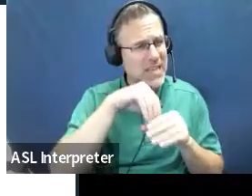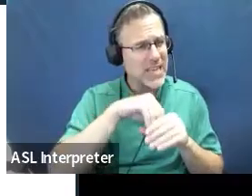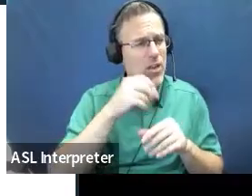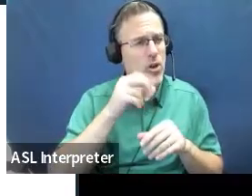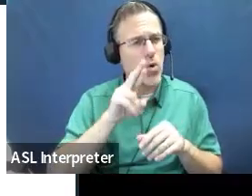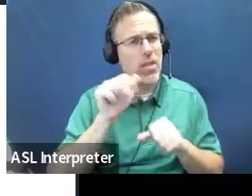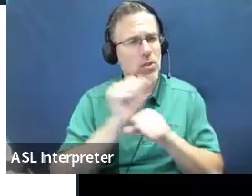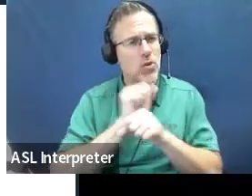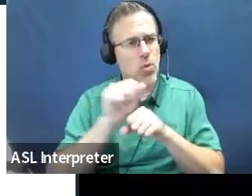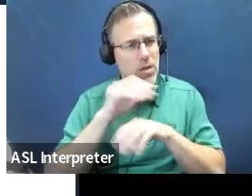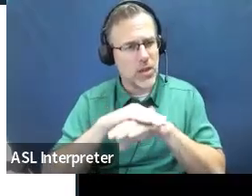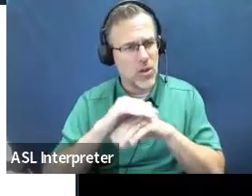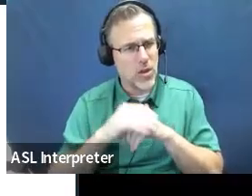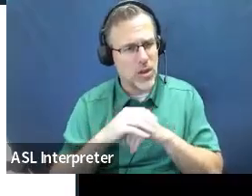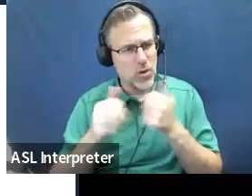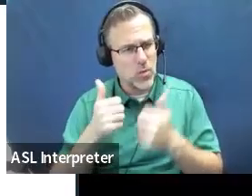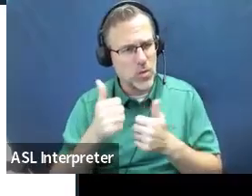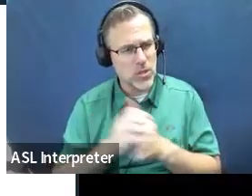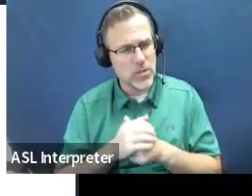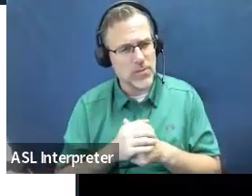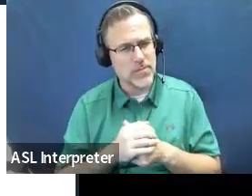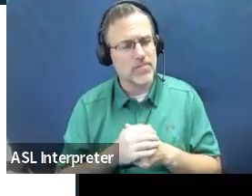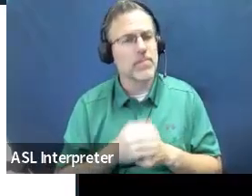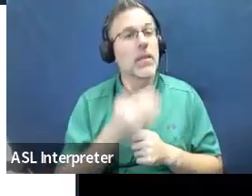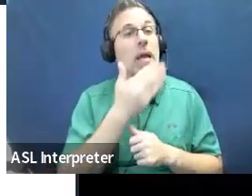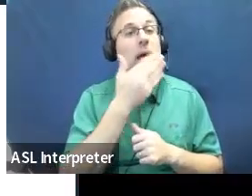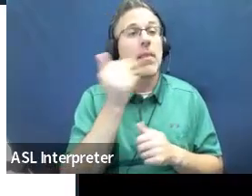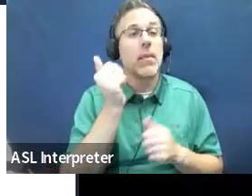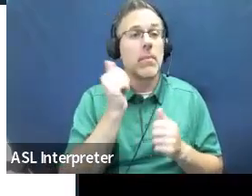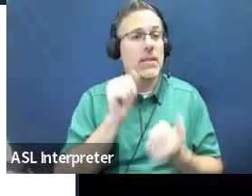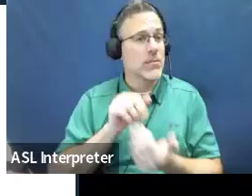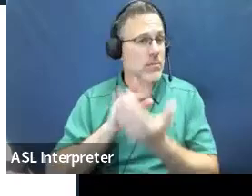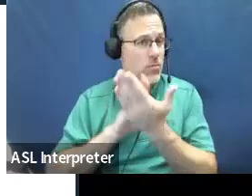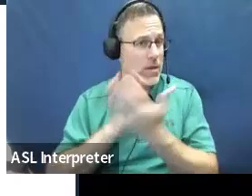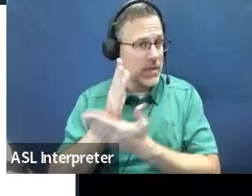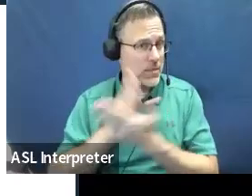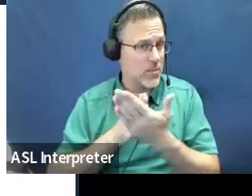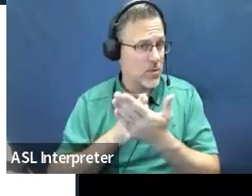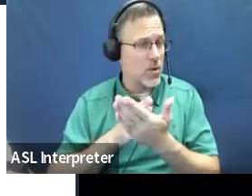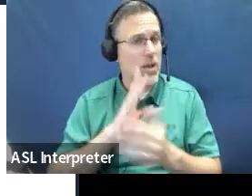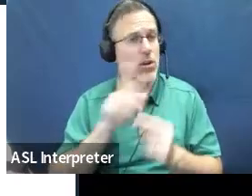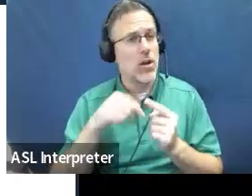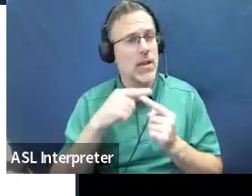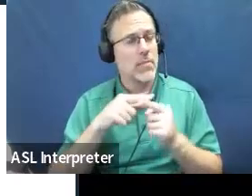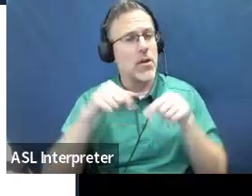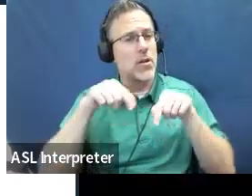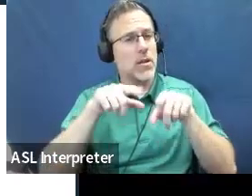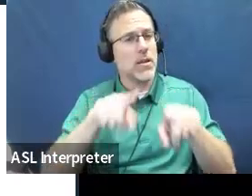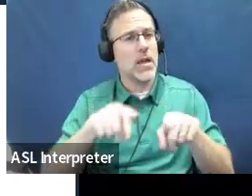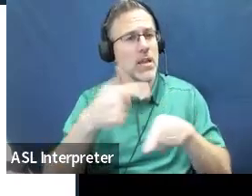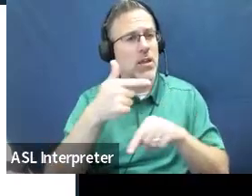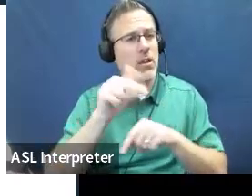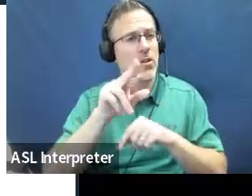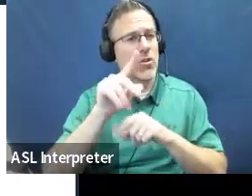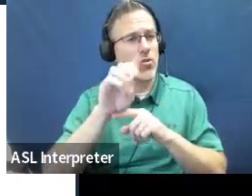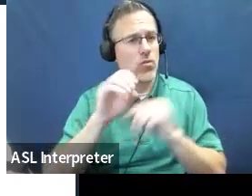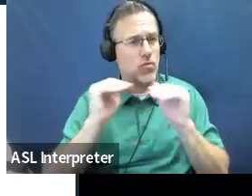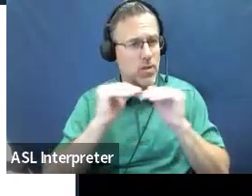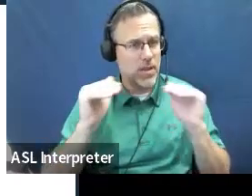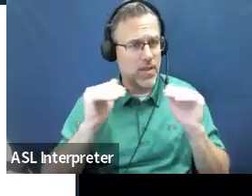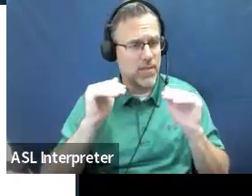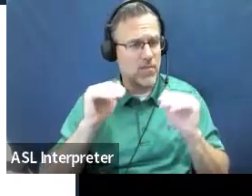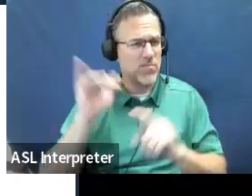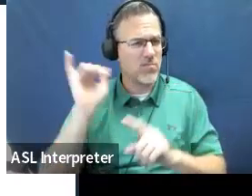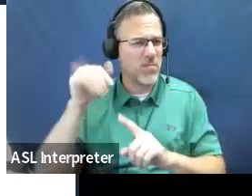working on? So that best practice piece where I talked about aligning it to their grade level, that would be the grade level that